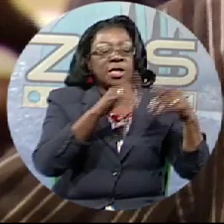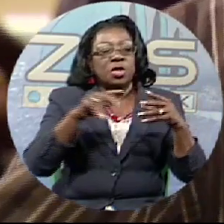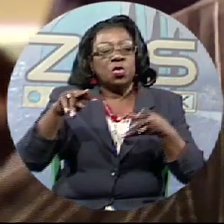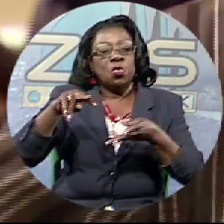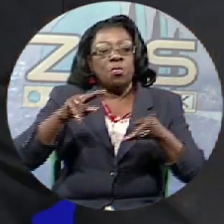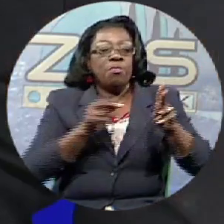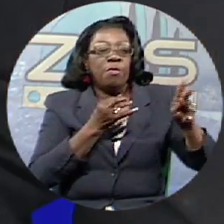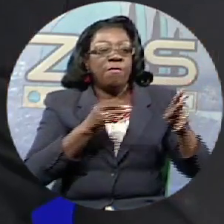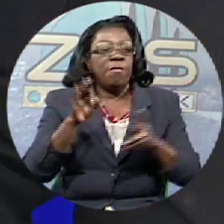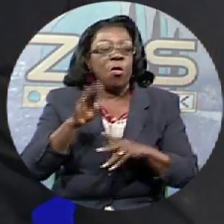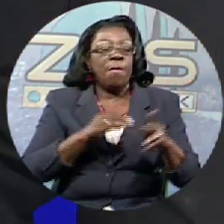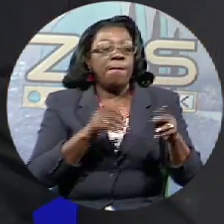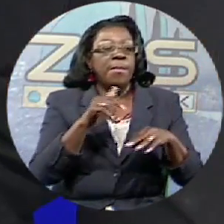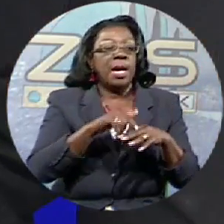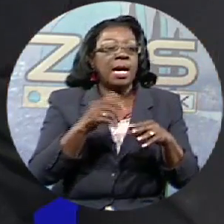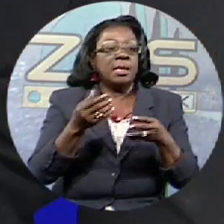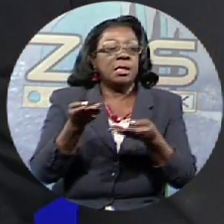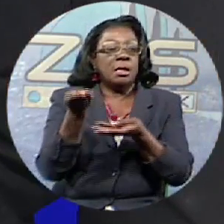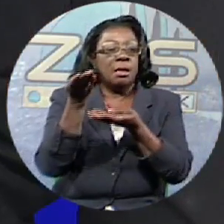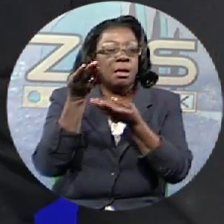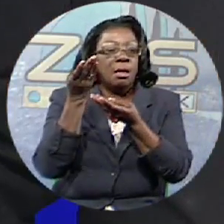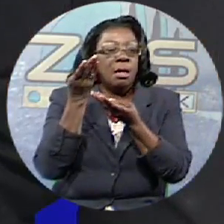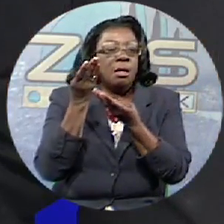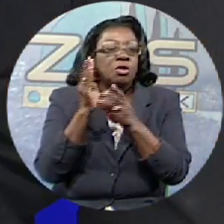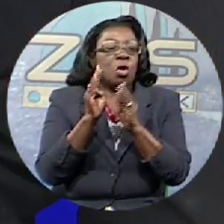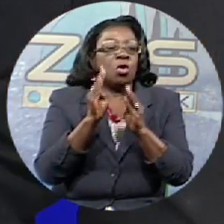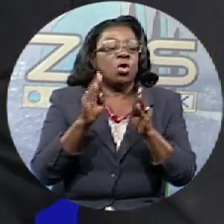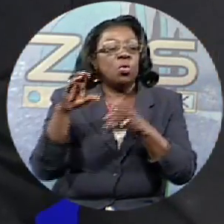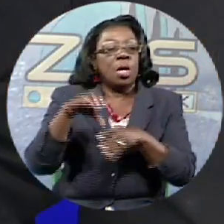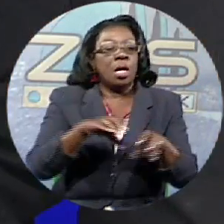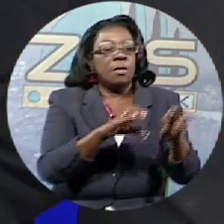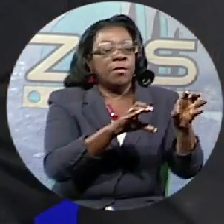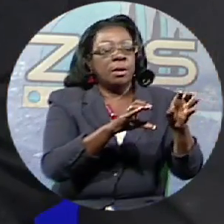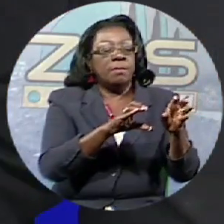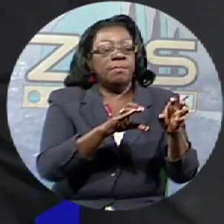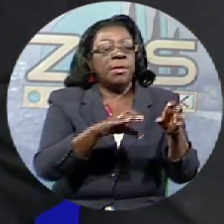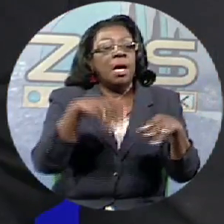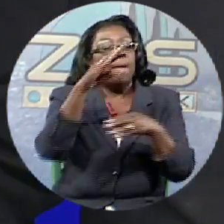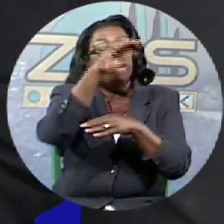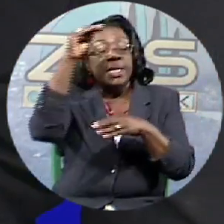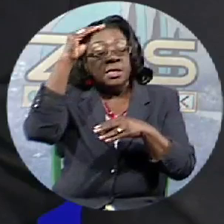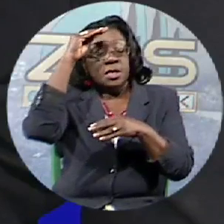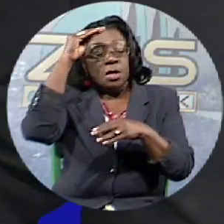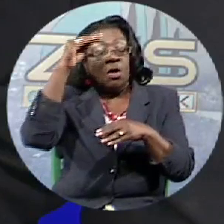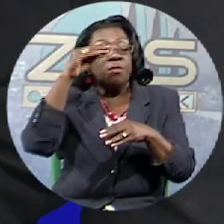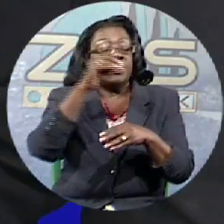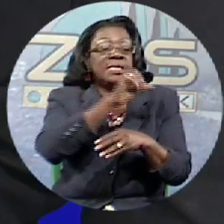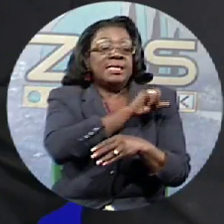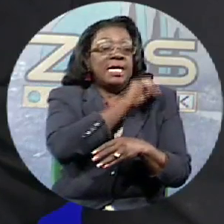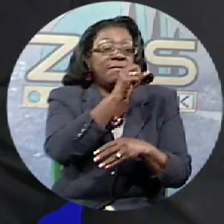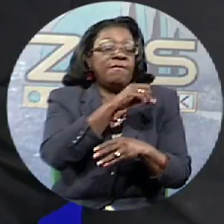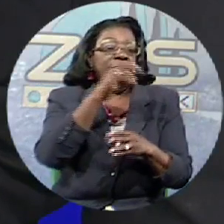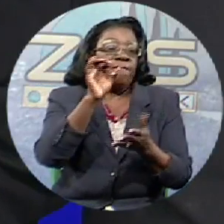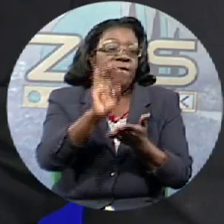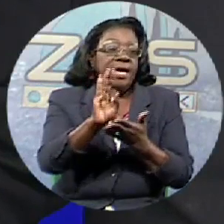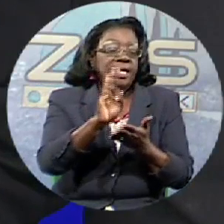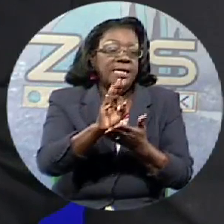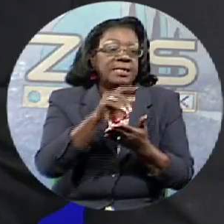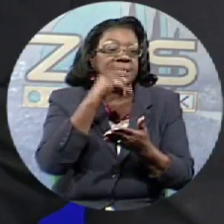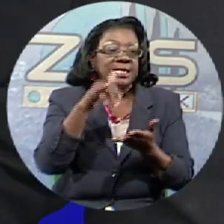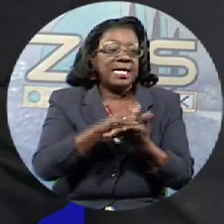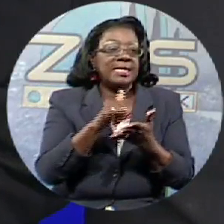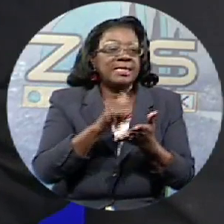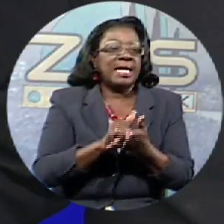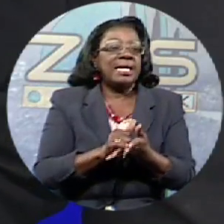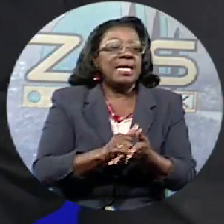Network News. Also tonight, Minister of State for Finance, the Honorable Michael Halkita, says he's satisfied with the progress of value-added tax since